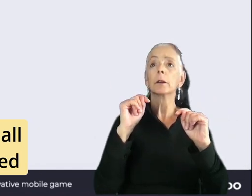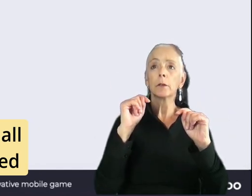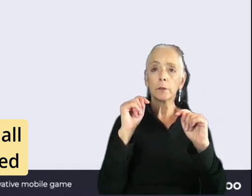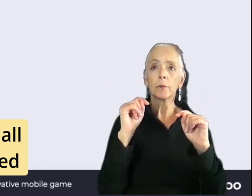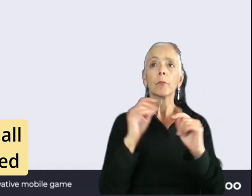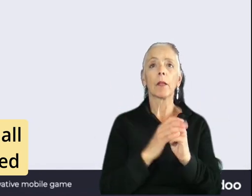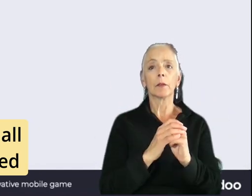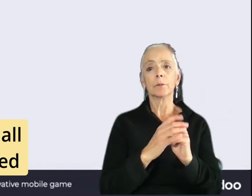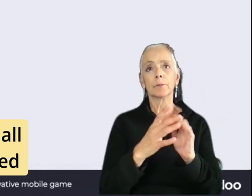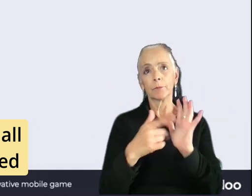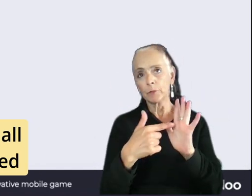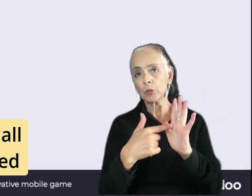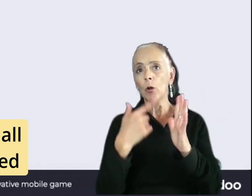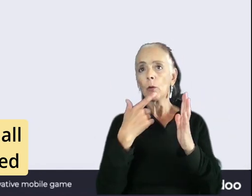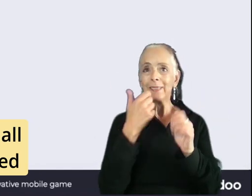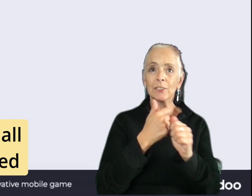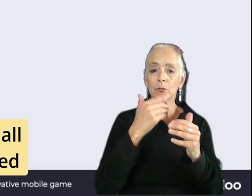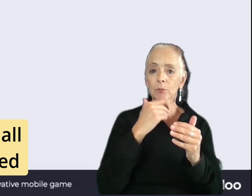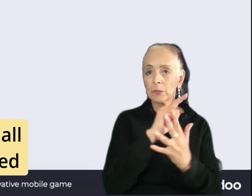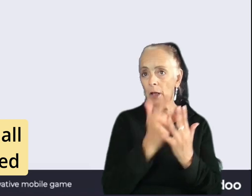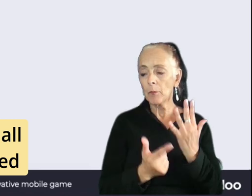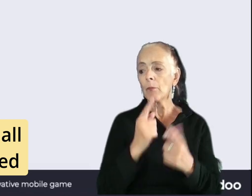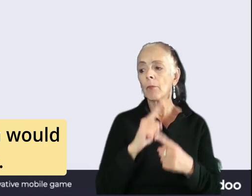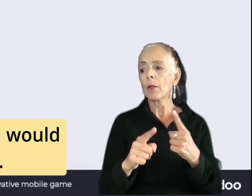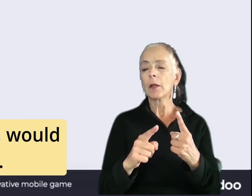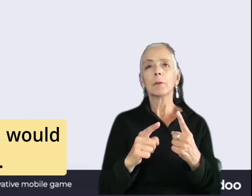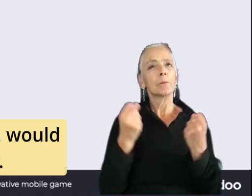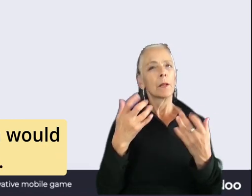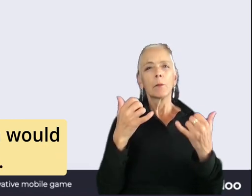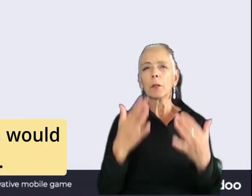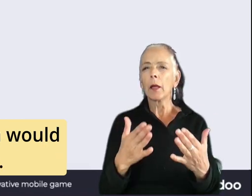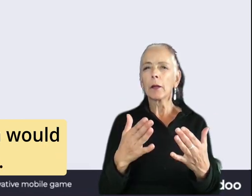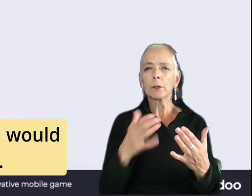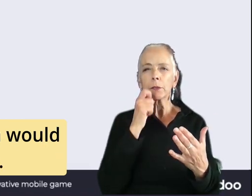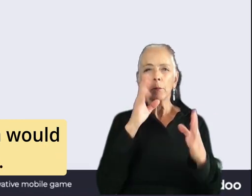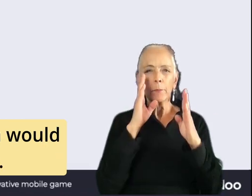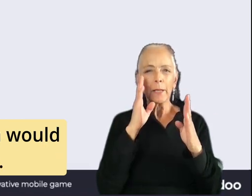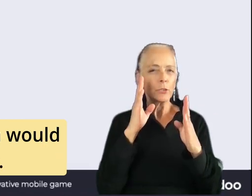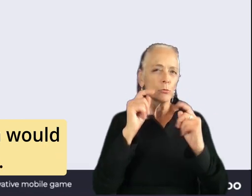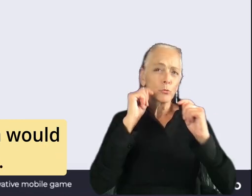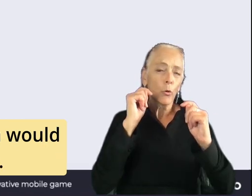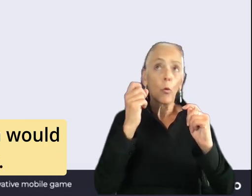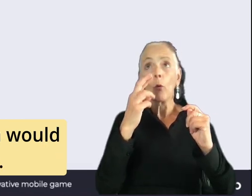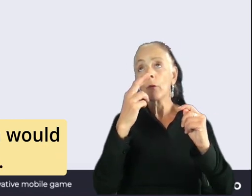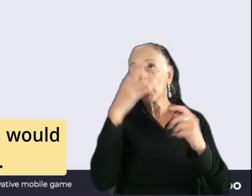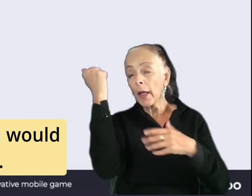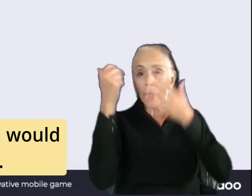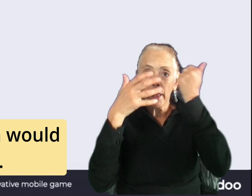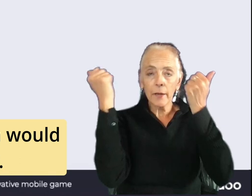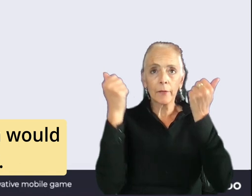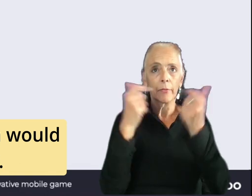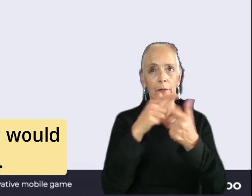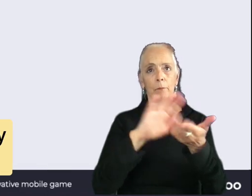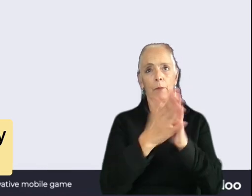complete each step, not all players would have really remembered or have paid attention to the tutorial, and they would get lost once they had